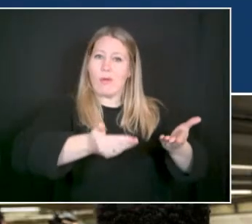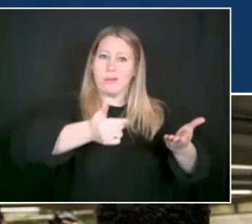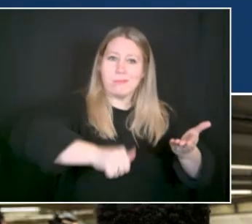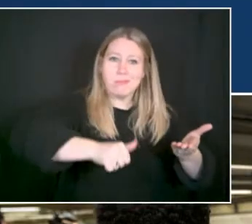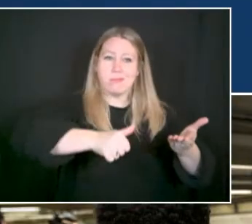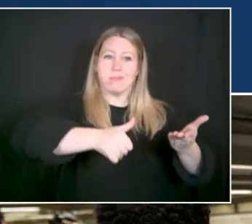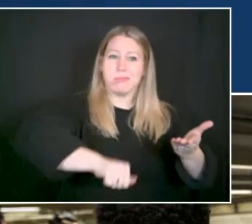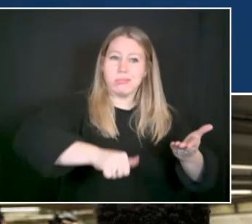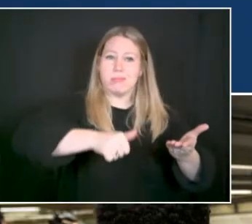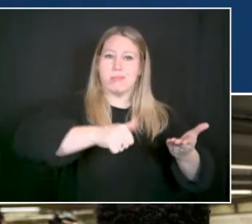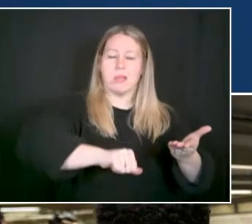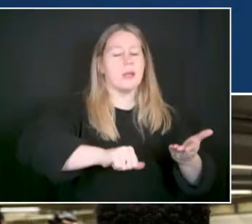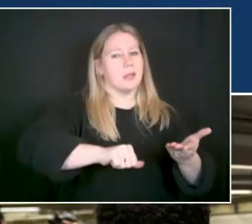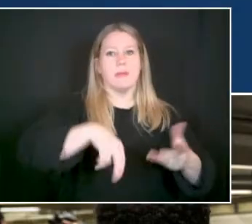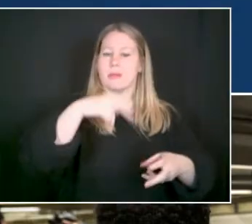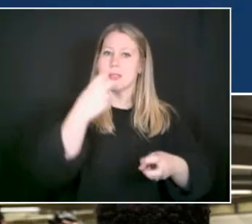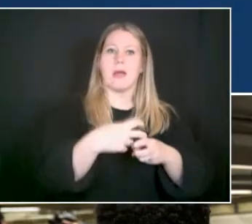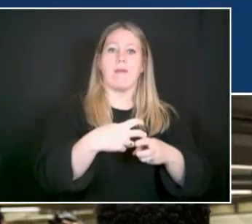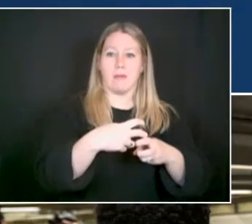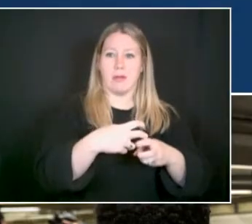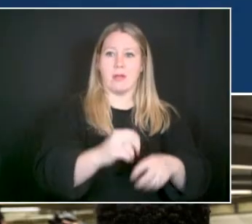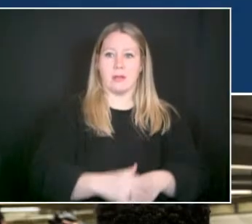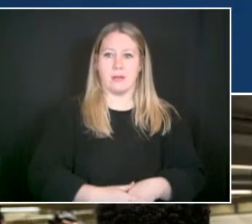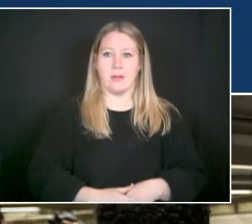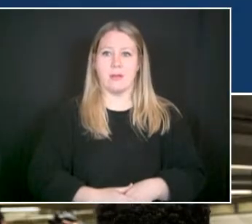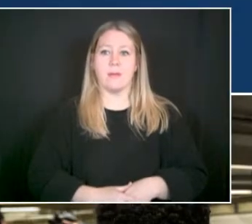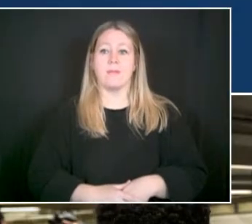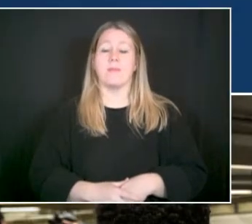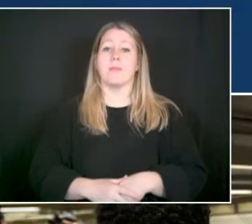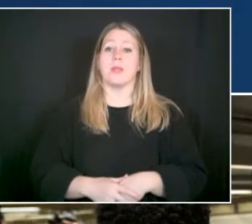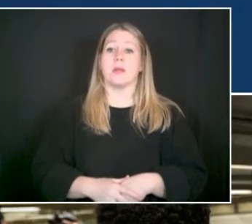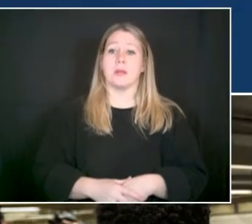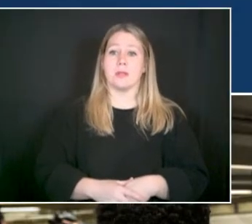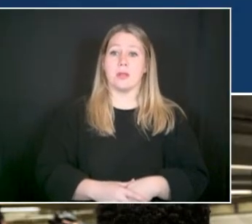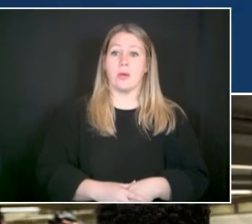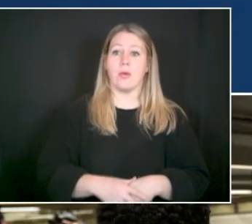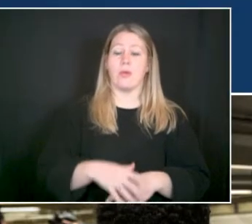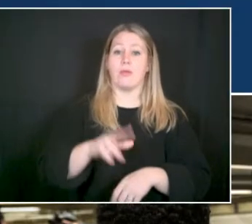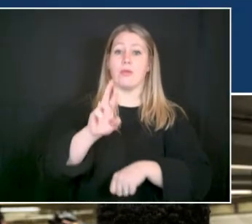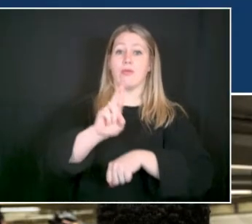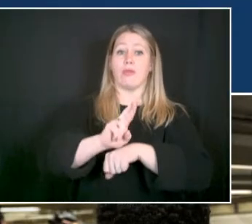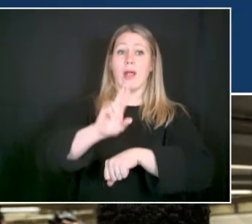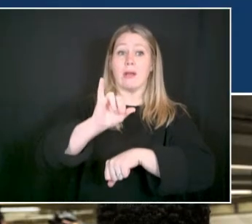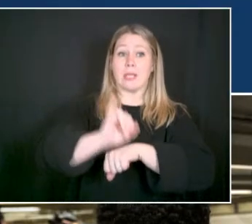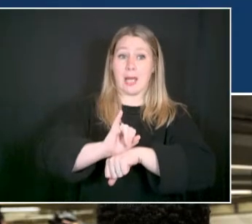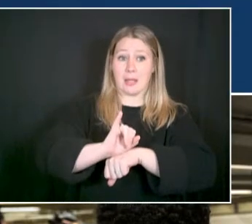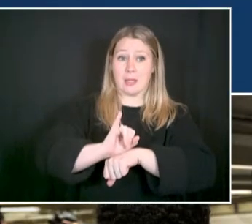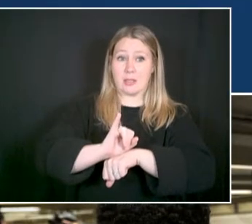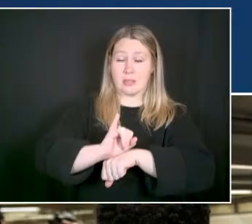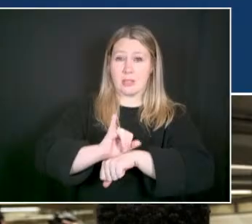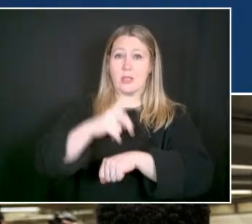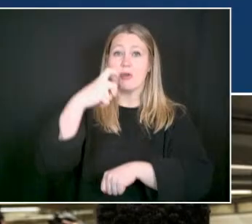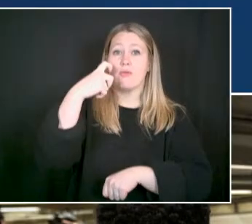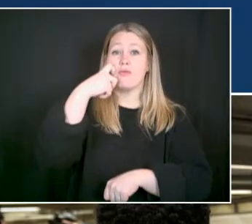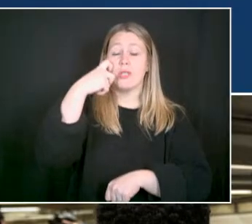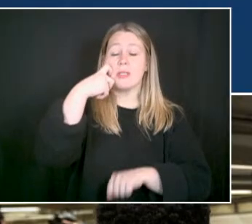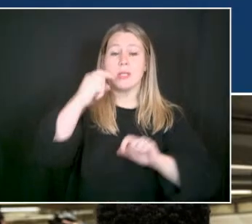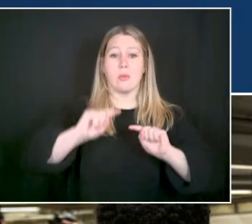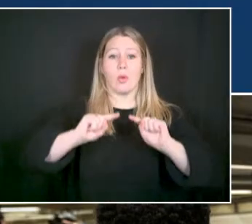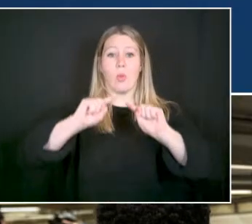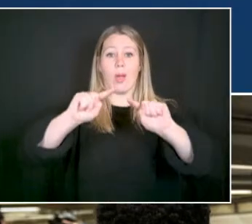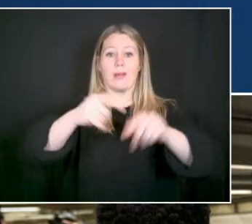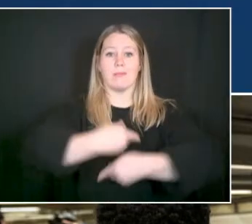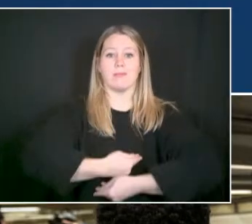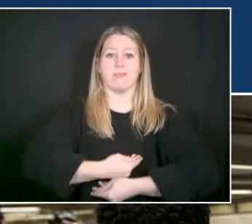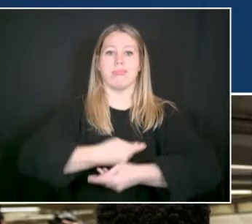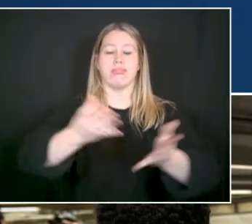1,000 medically vulnerable New Yorkers leaving Rikers with smartphones to continue to follow up on their